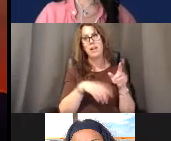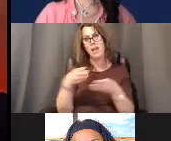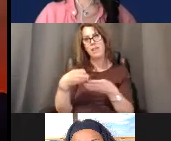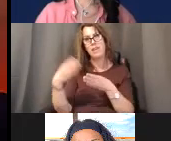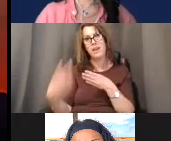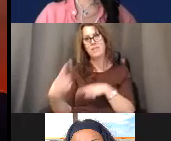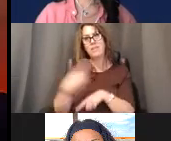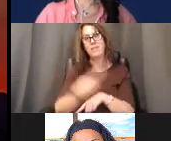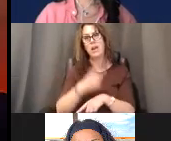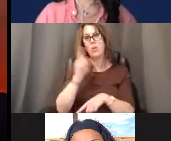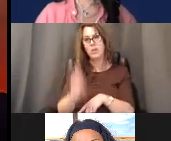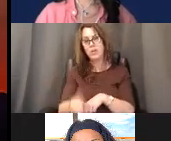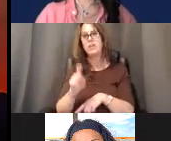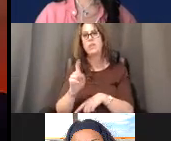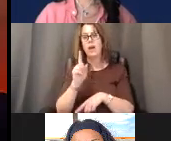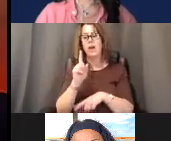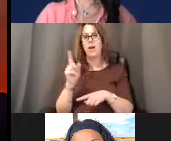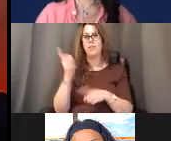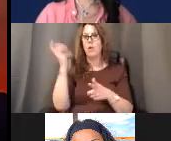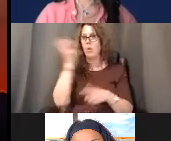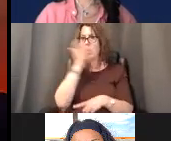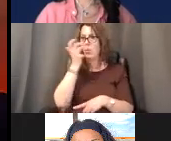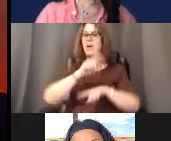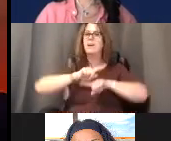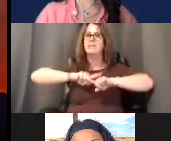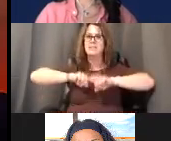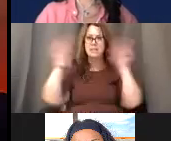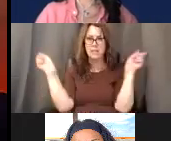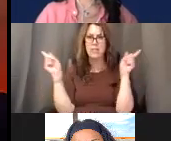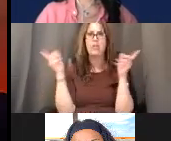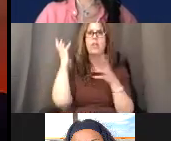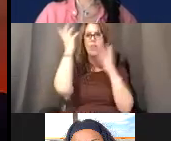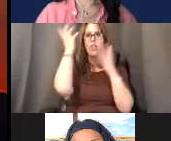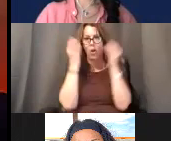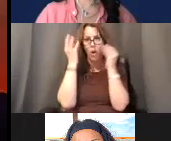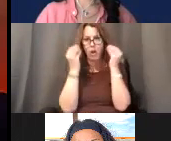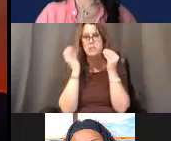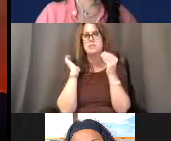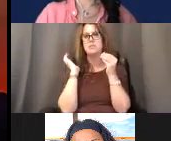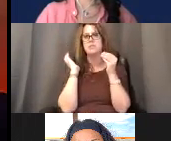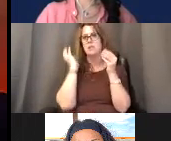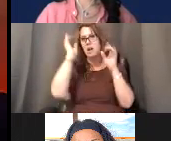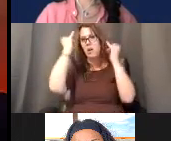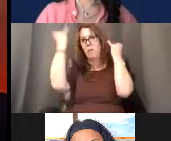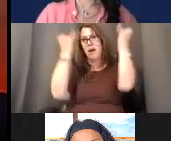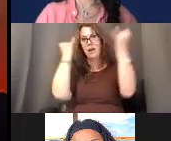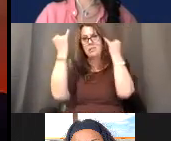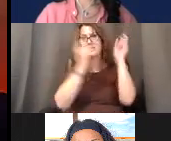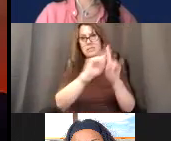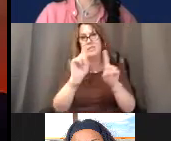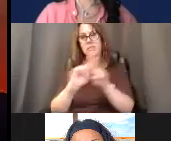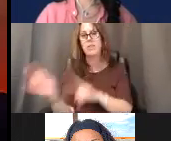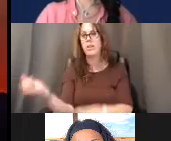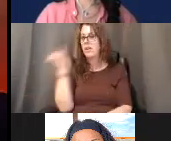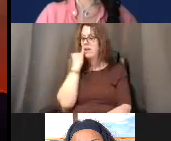ourselves to actually give ourselves to think, how would this look differently? In a way that actually would make sense if we were explaining to people who don't do this